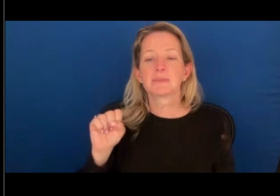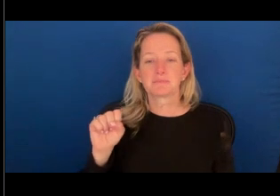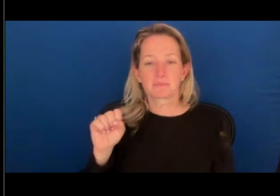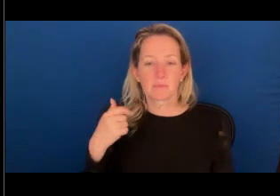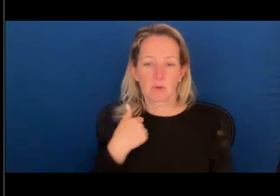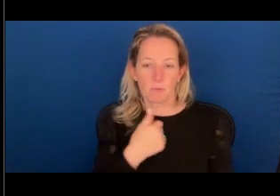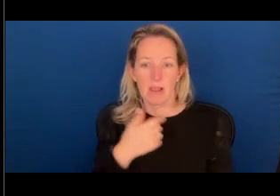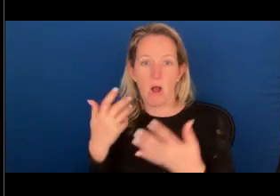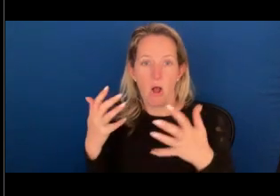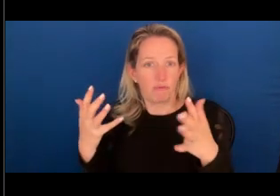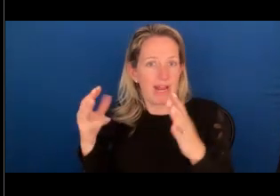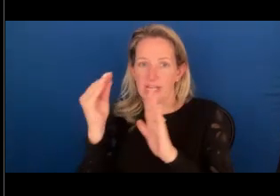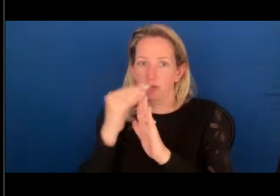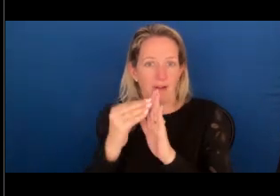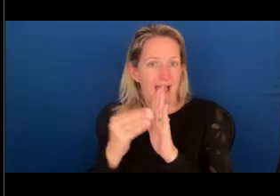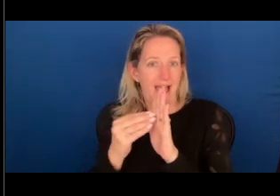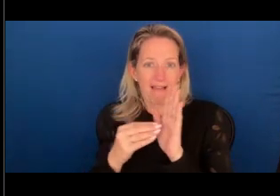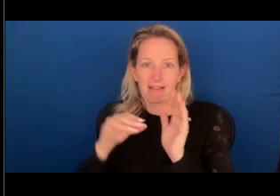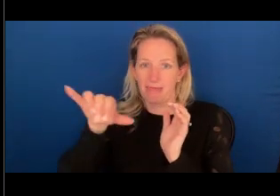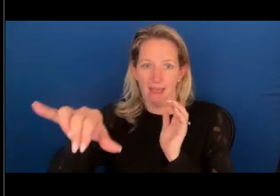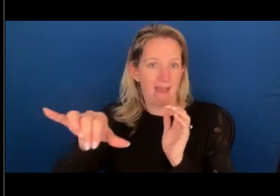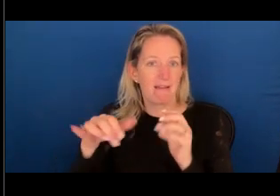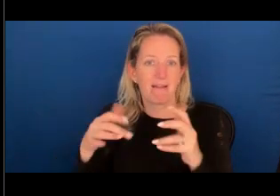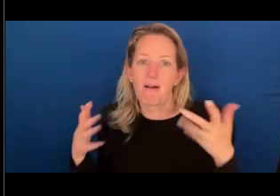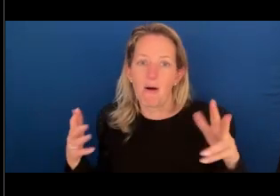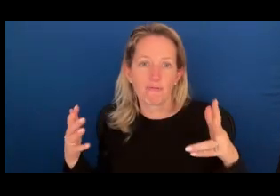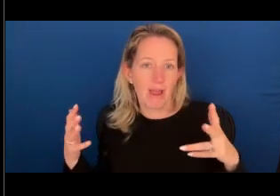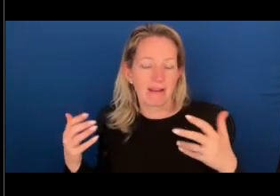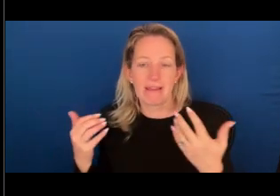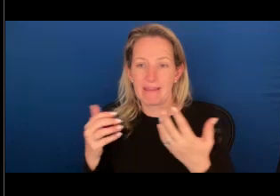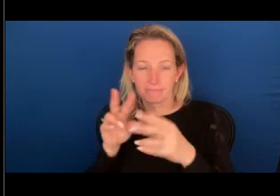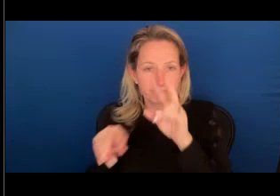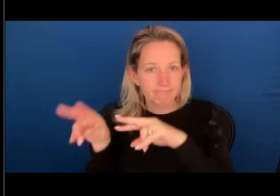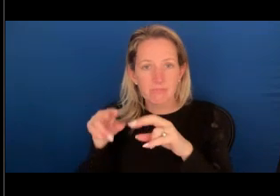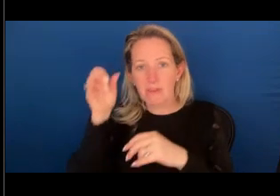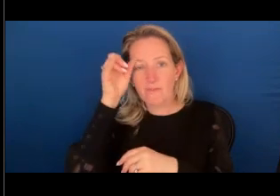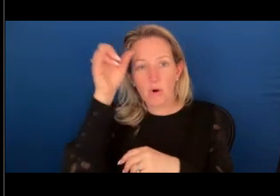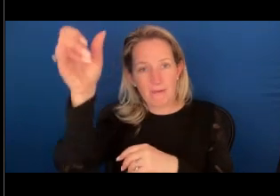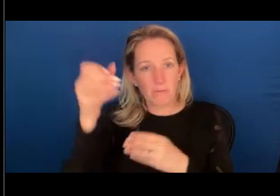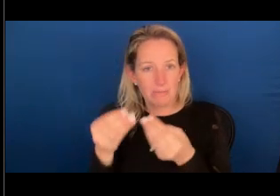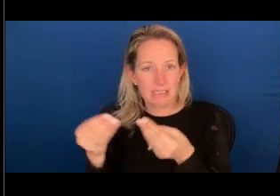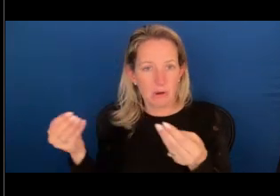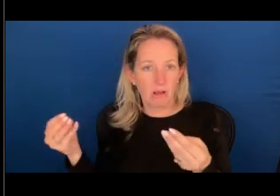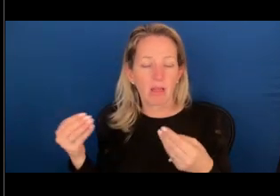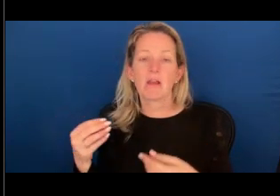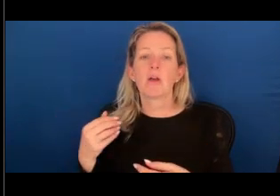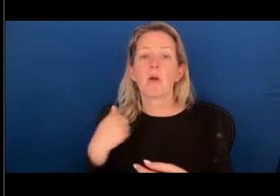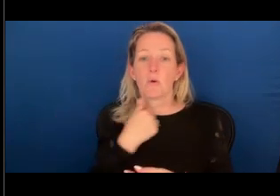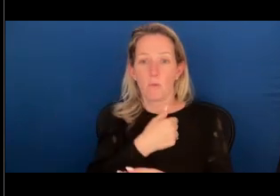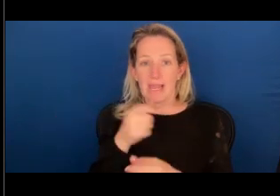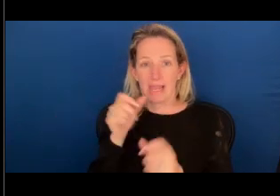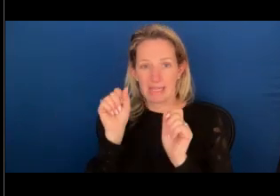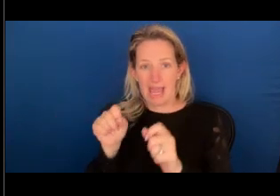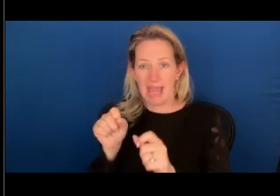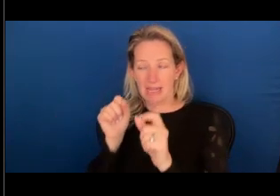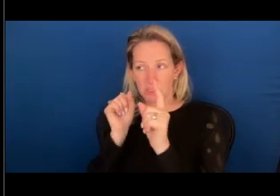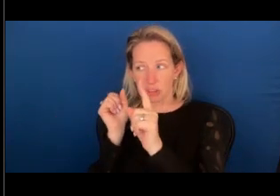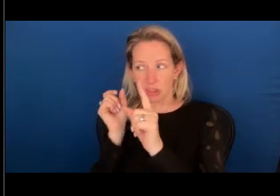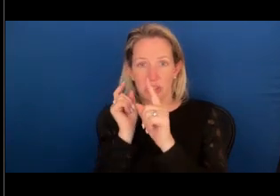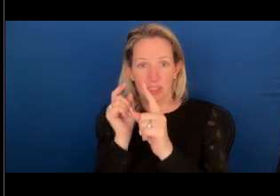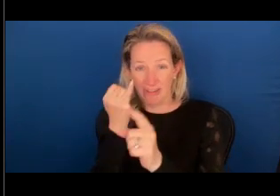high efficiency for targeting those kind of forever materials. You know, we can just tune the chemistry so that we can target